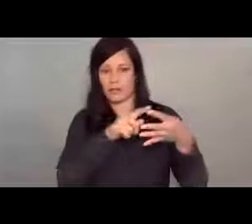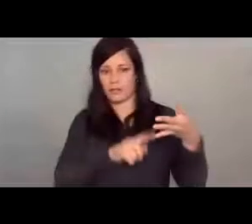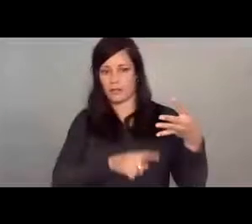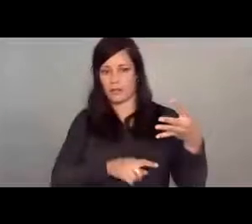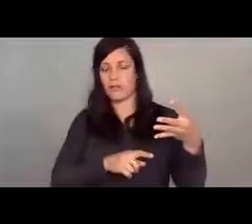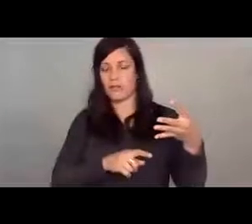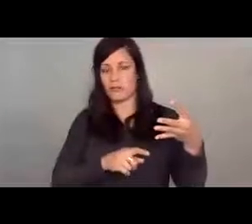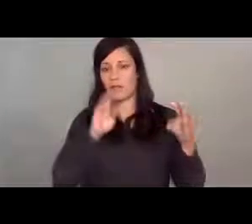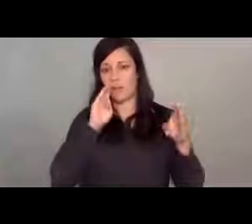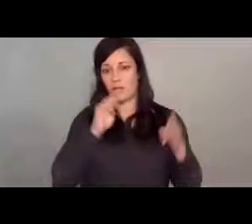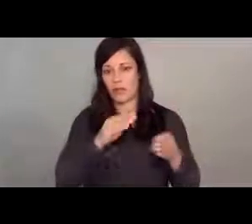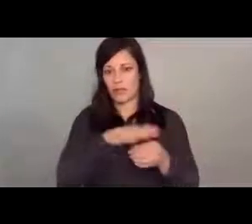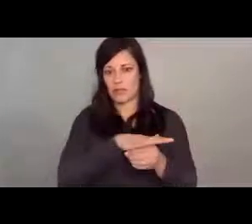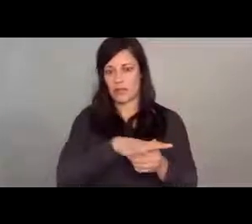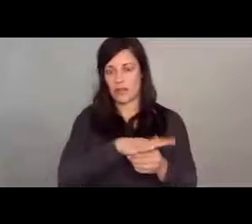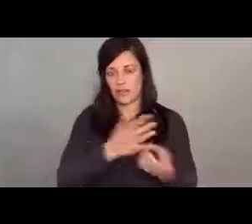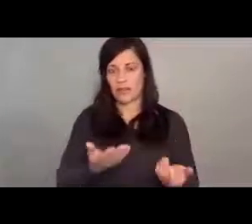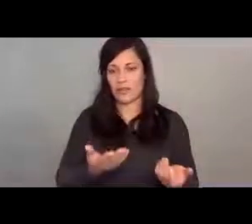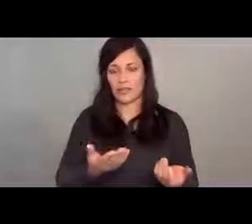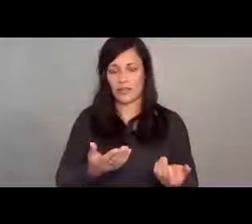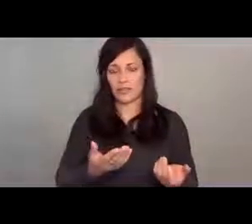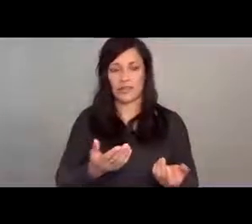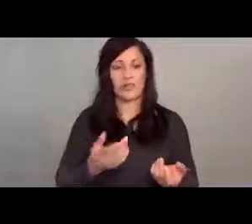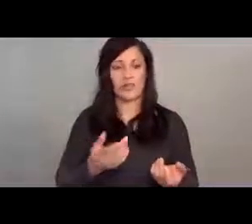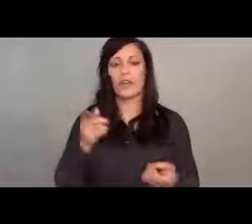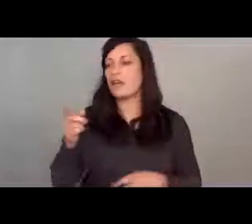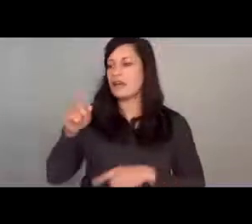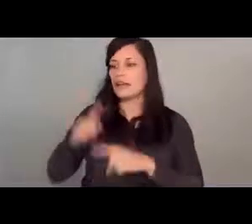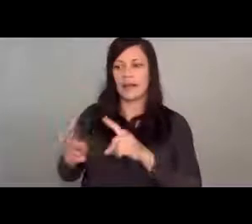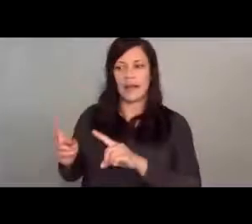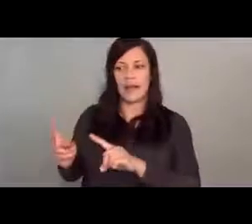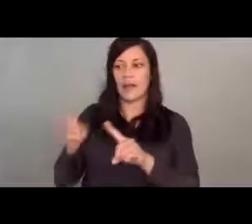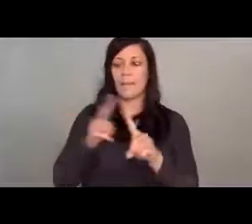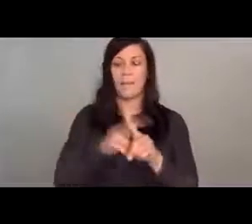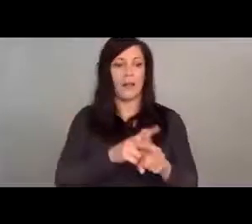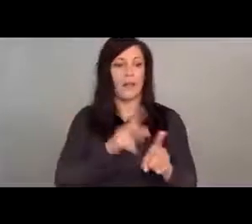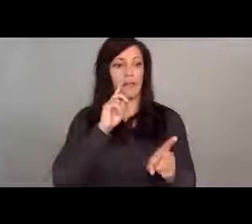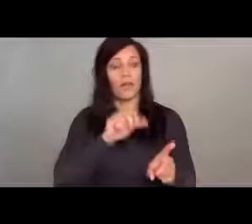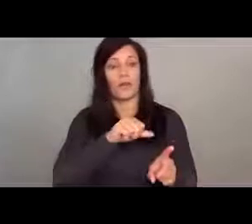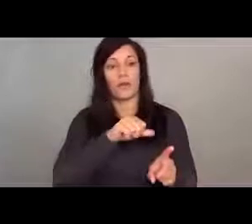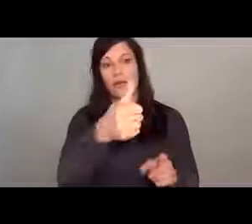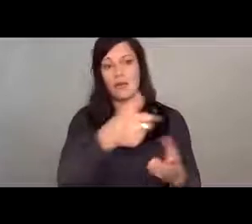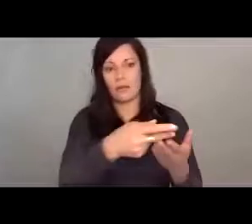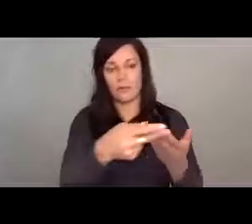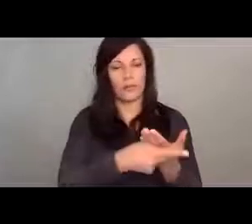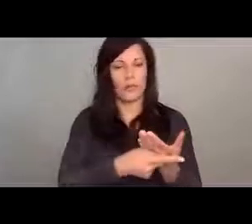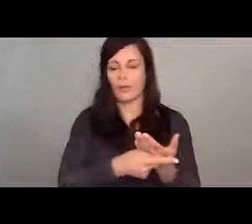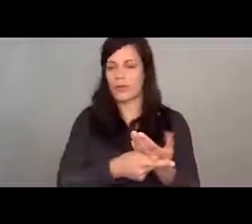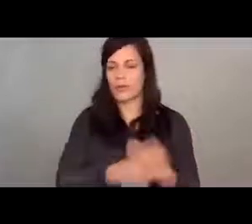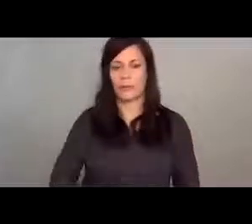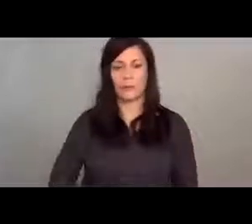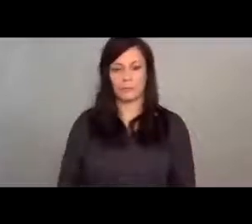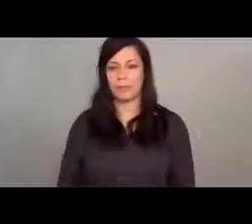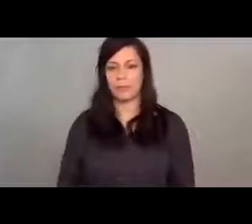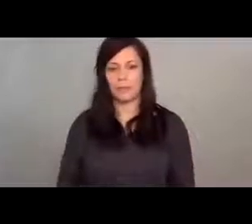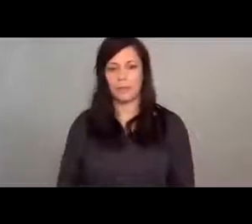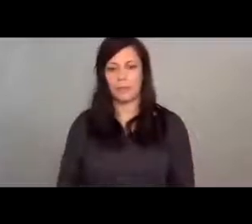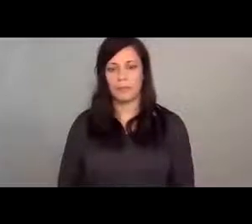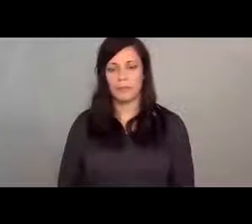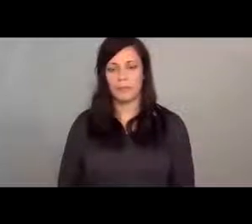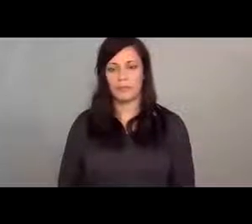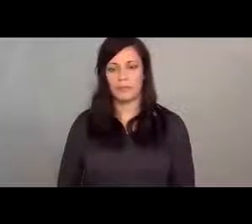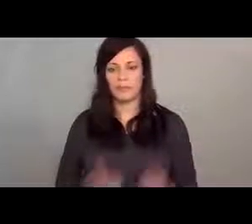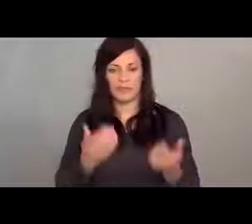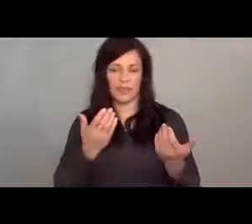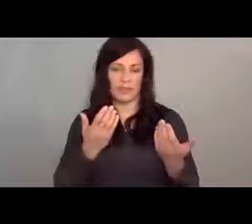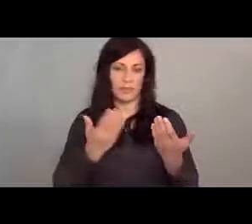meaning that they cannot apply on behalf of a program that they might administer. So